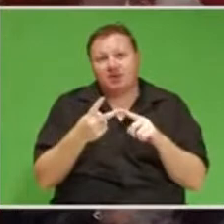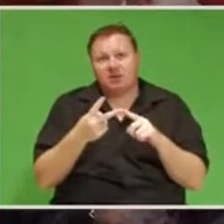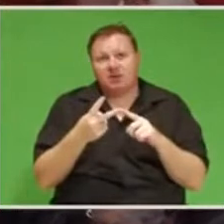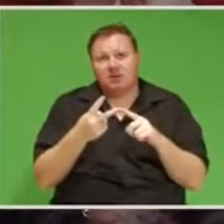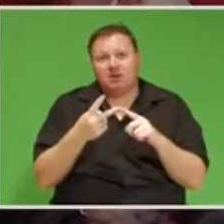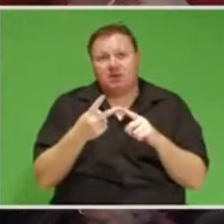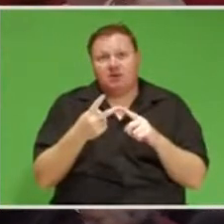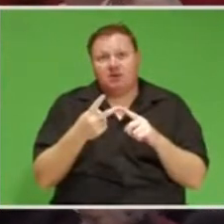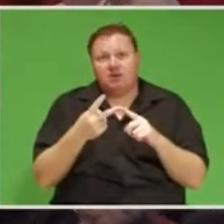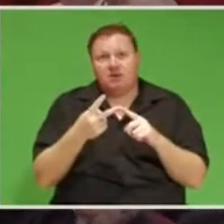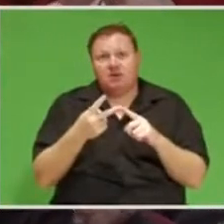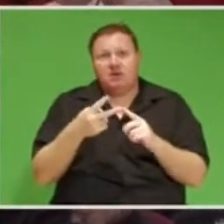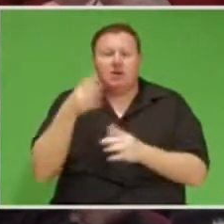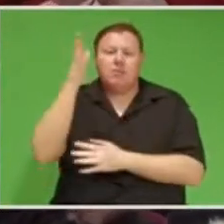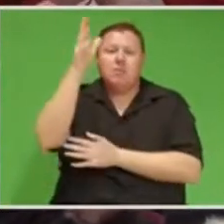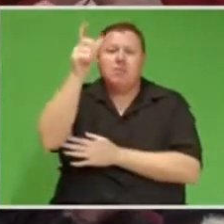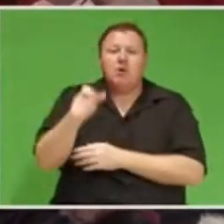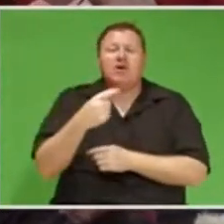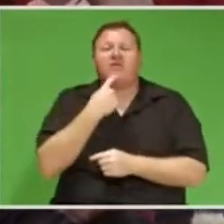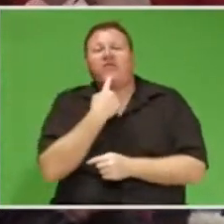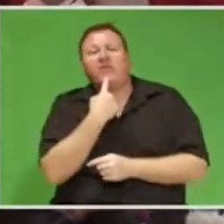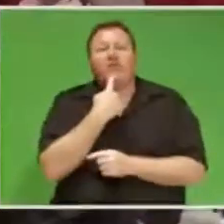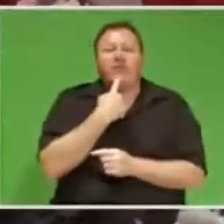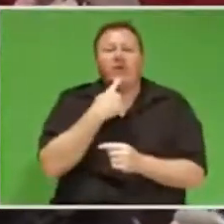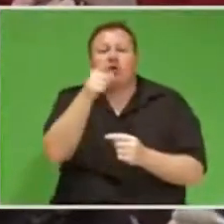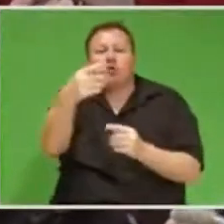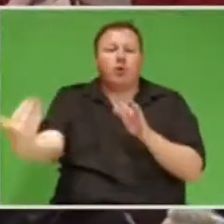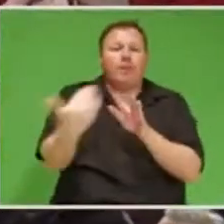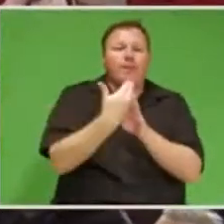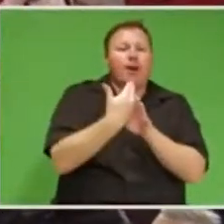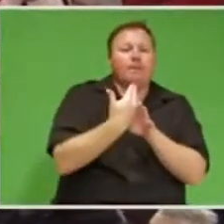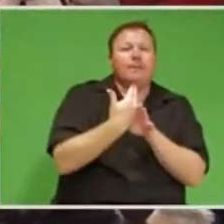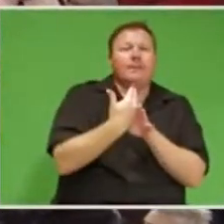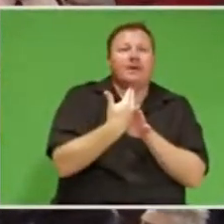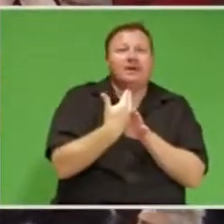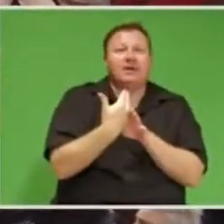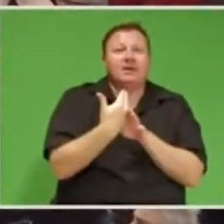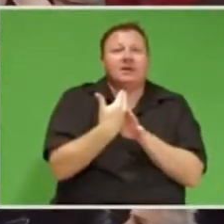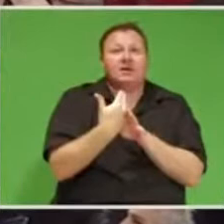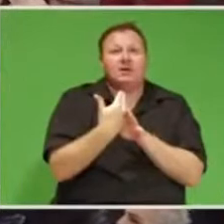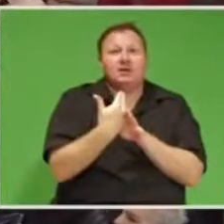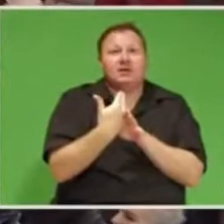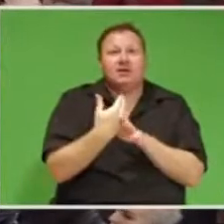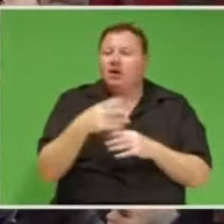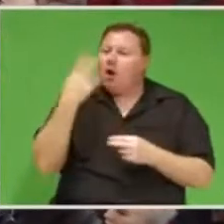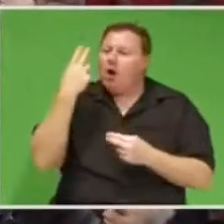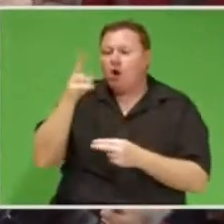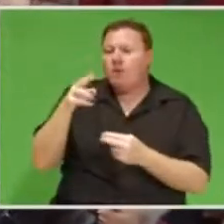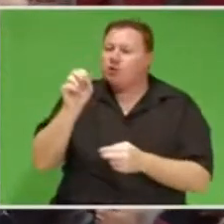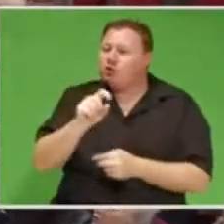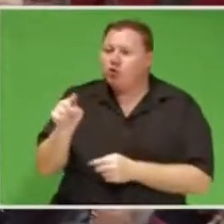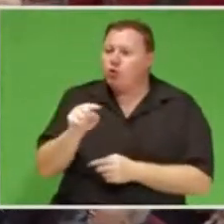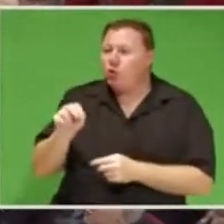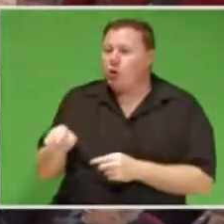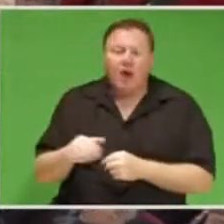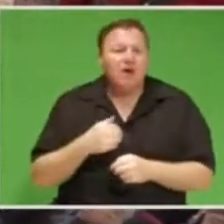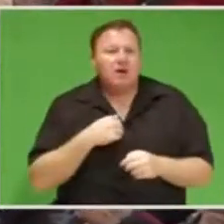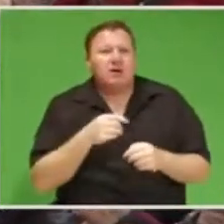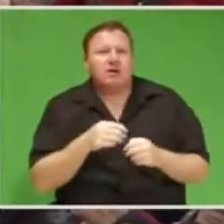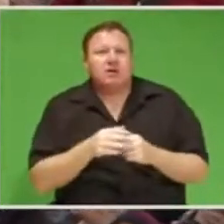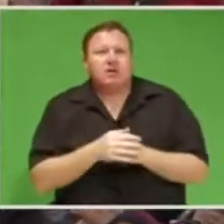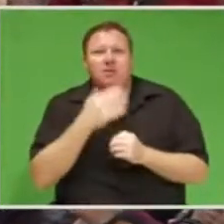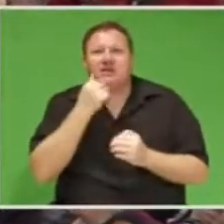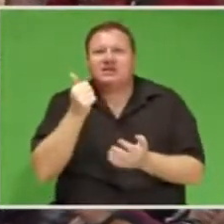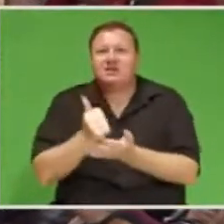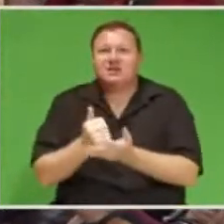disrupting speakers when they are addressing you. And Speaker, Honorable Zungula, please, you are violating please take your